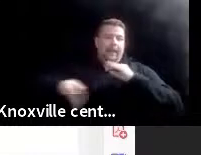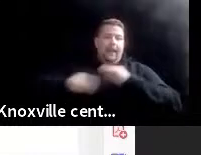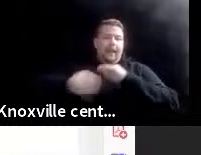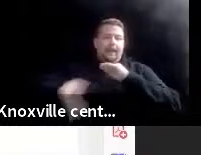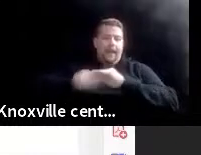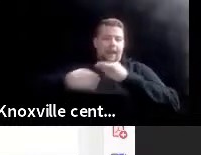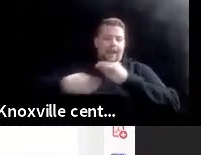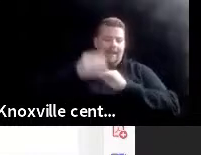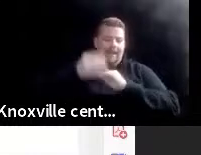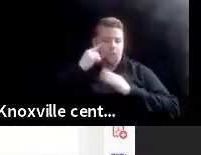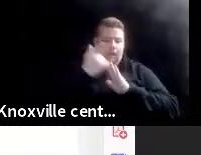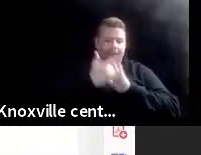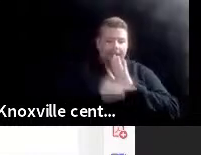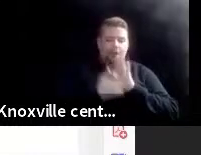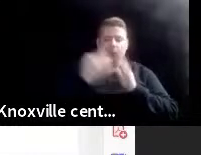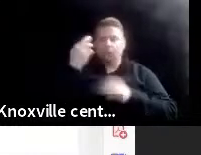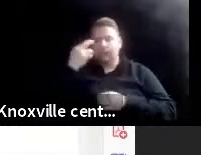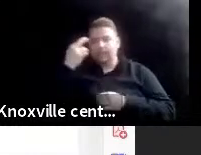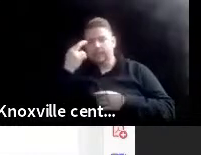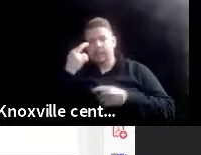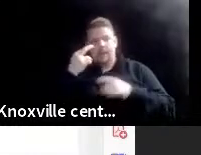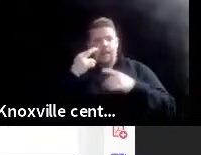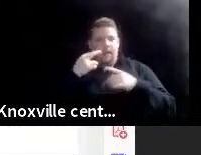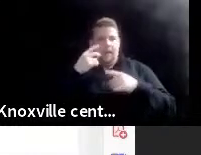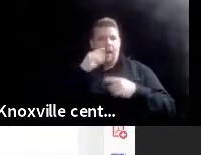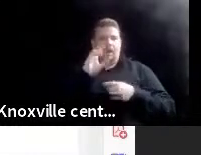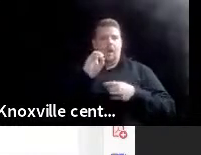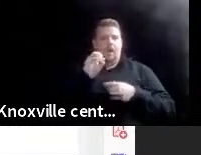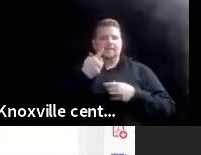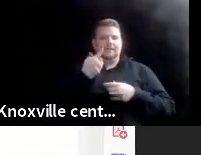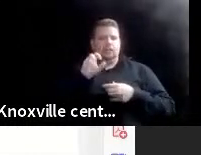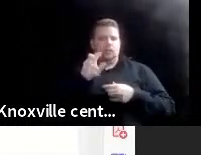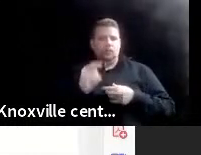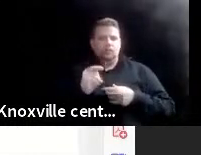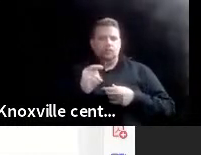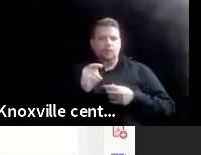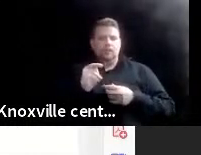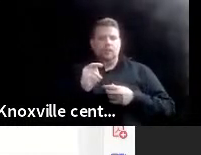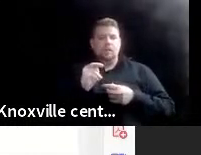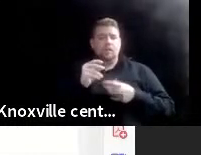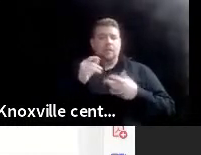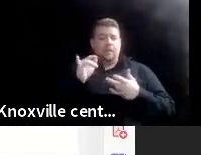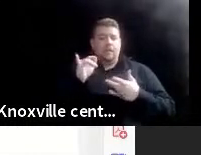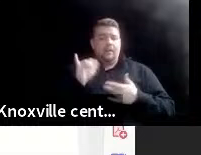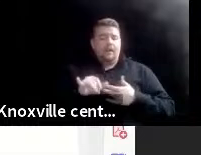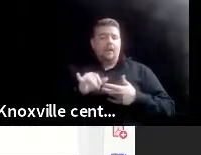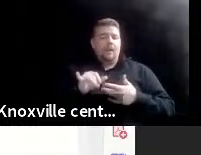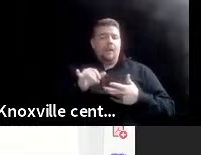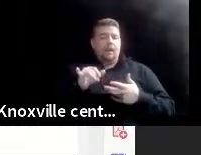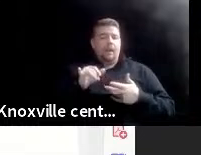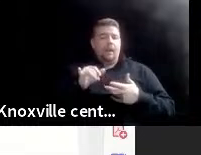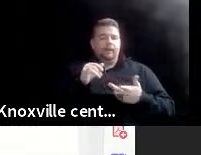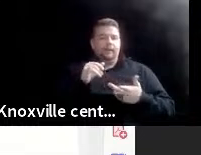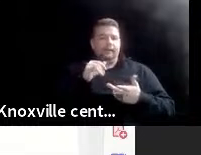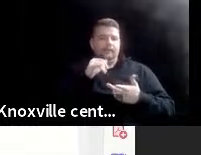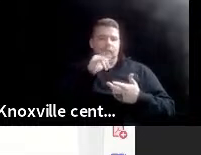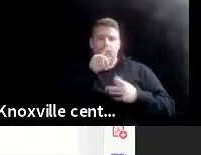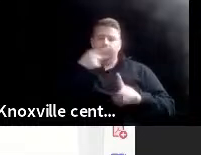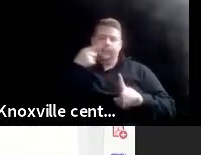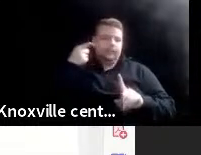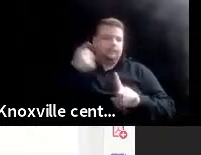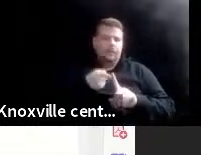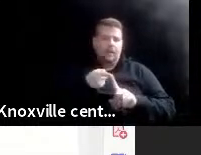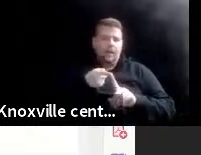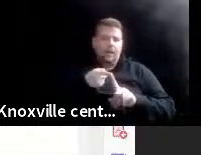for legalities and constitutionally that it really waters down